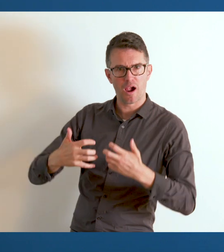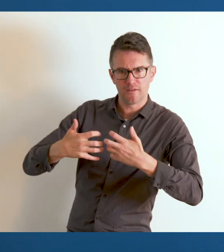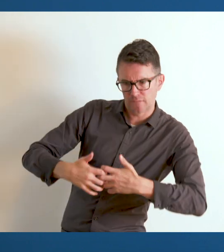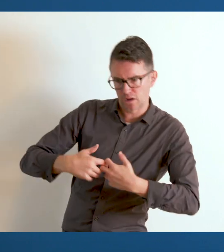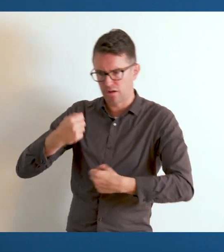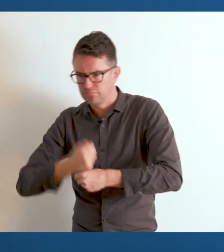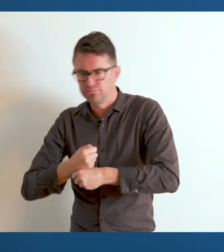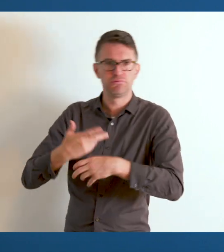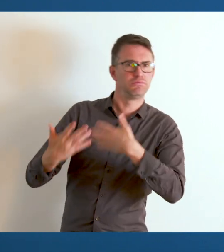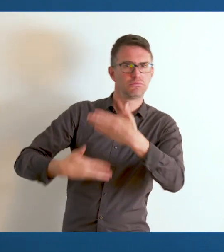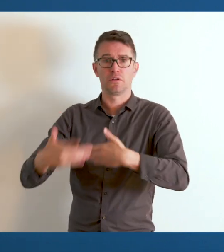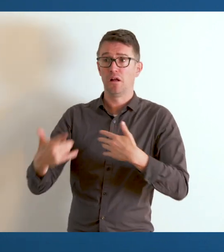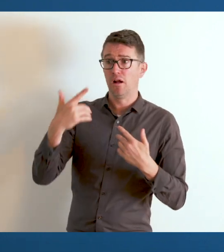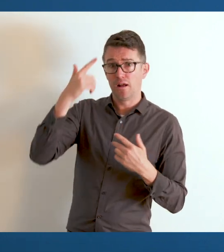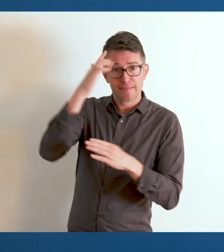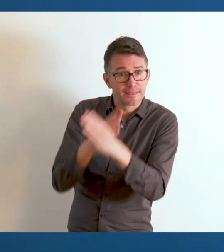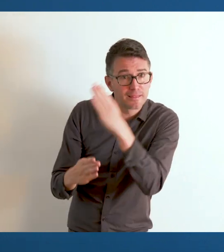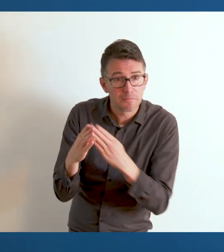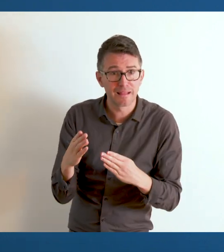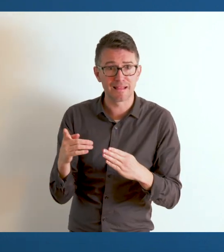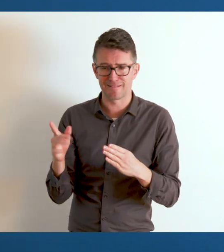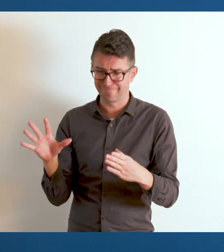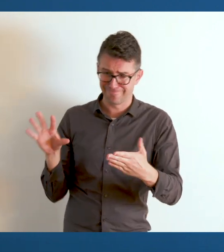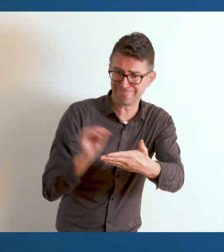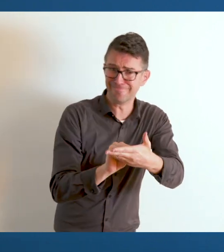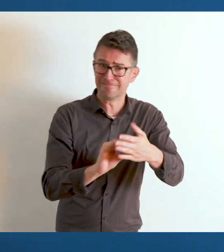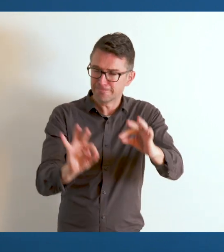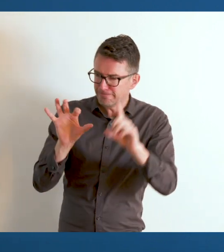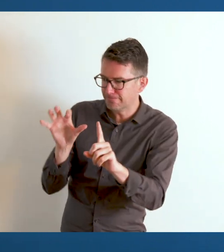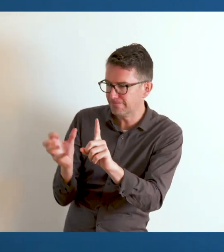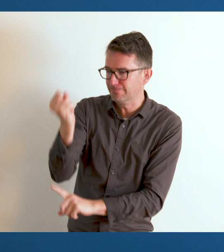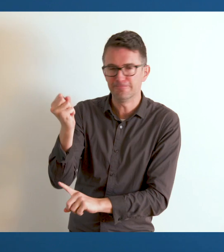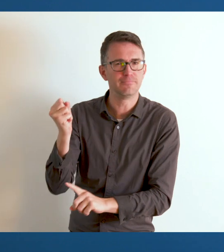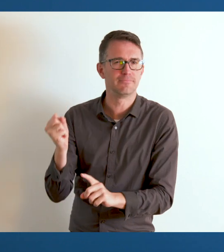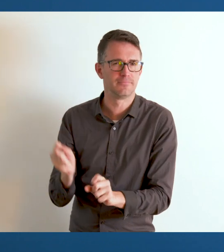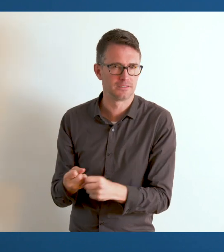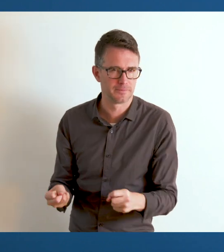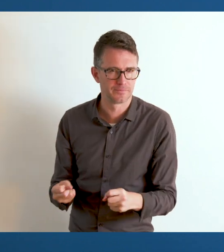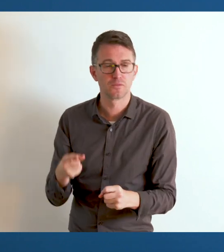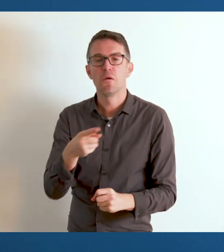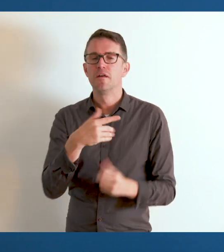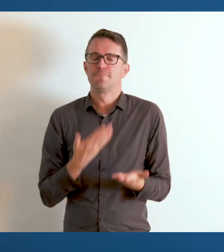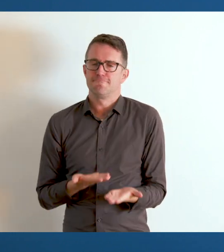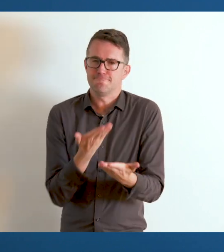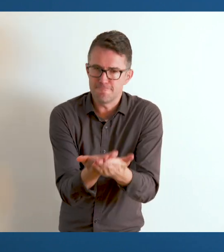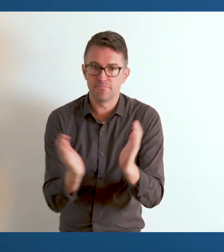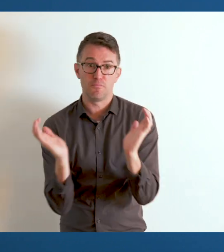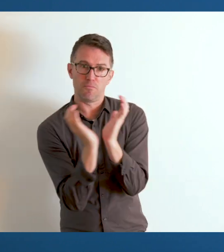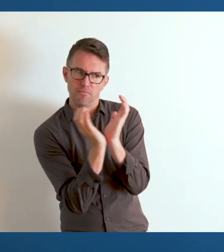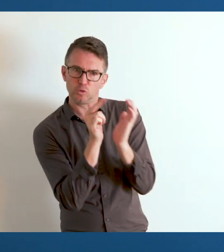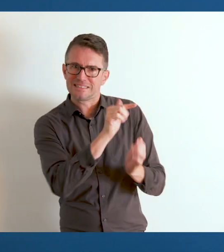and disability isn't adequately captured by the short set, we partnered with UNICEF to develop the